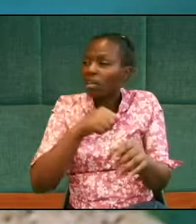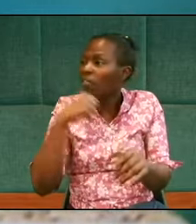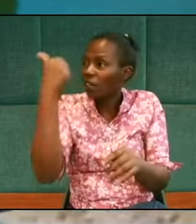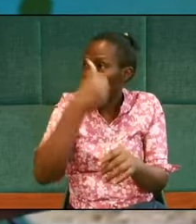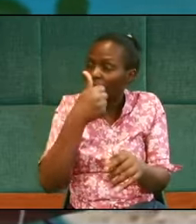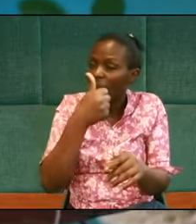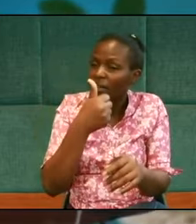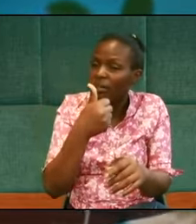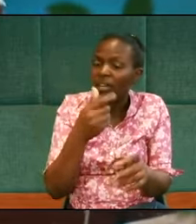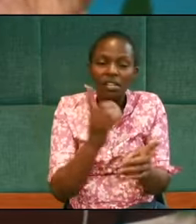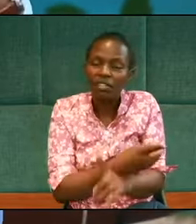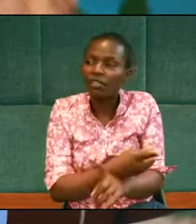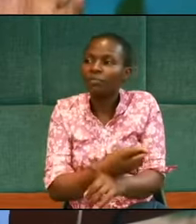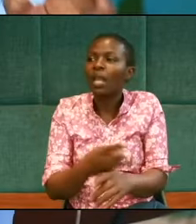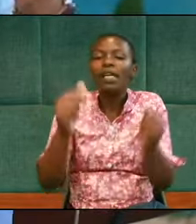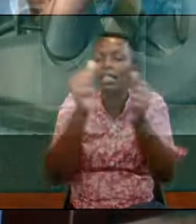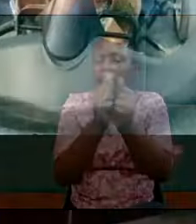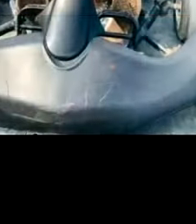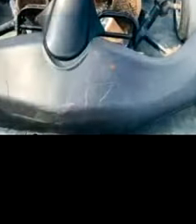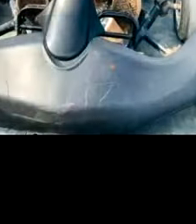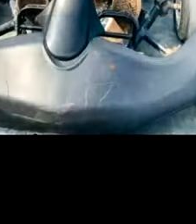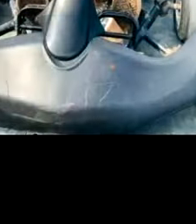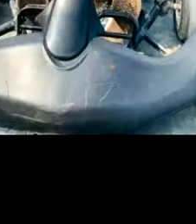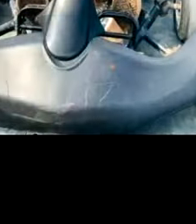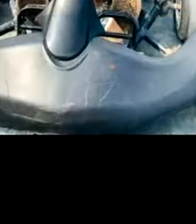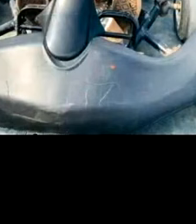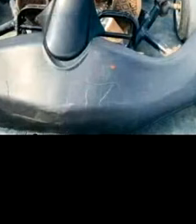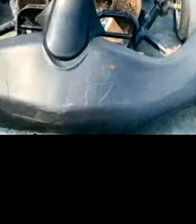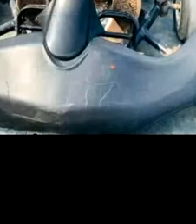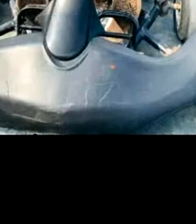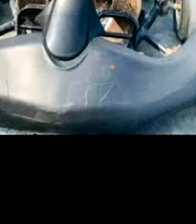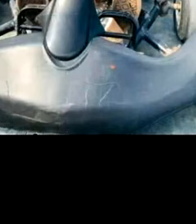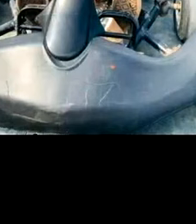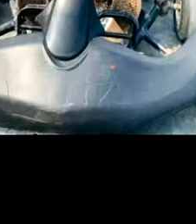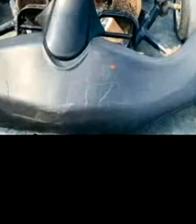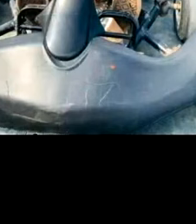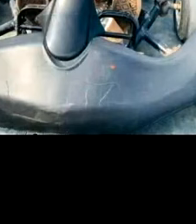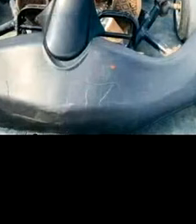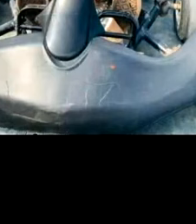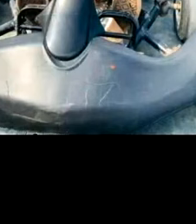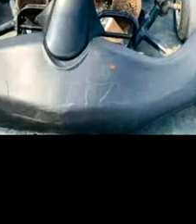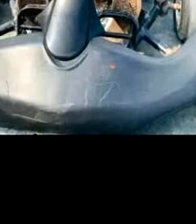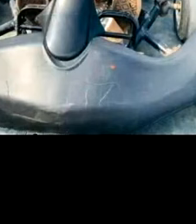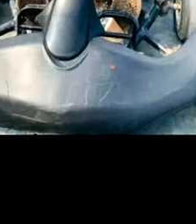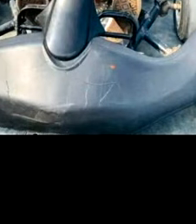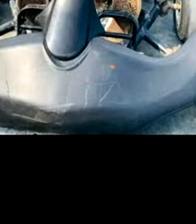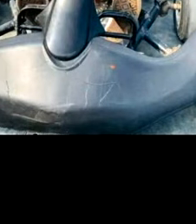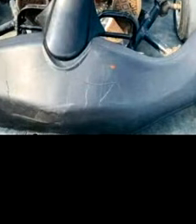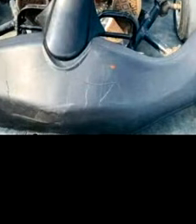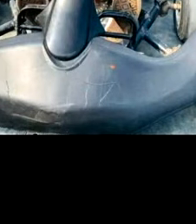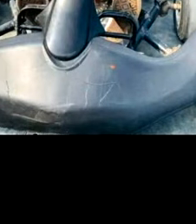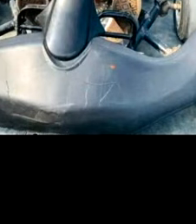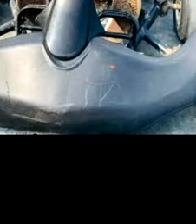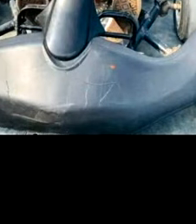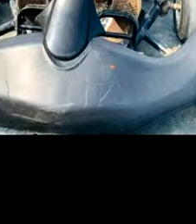single? A special season to pursue your dreams and aspirations. Being single. Soon you